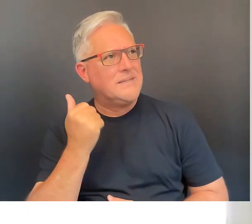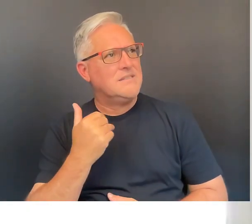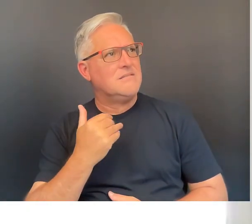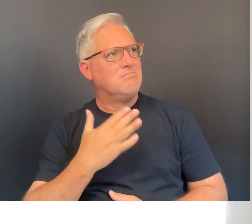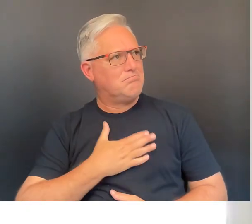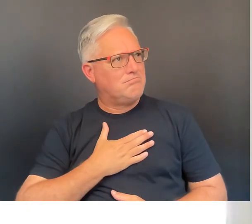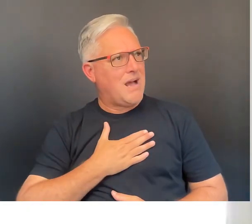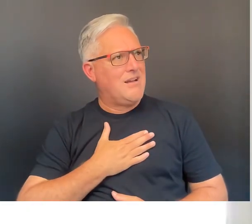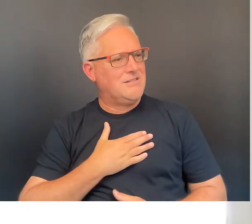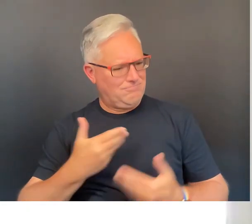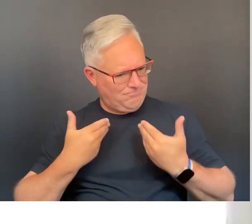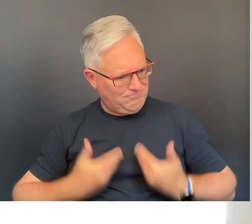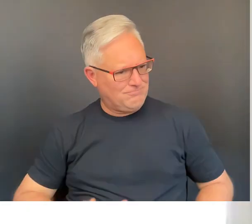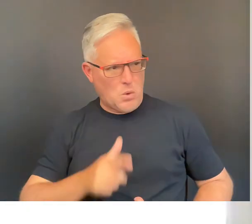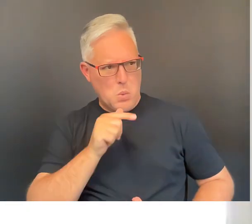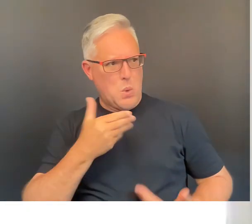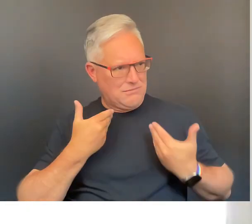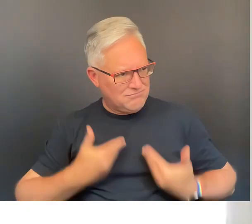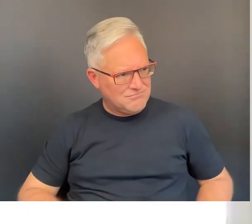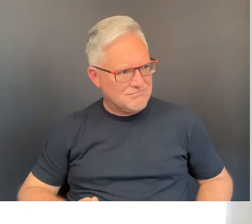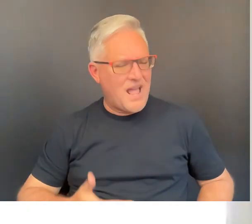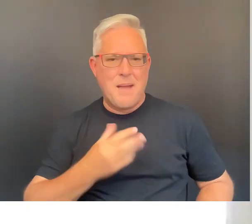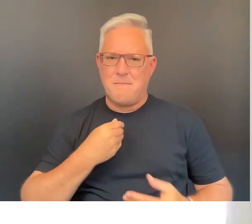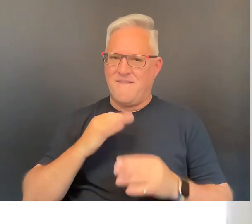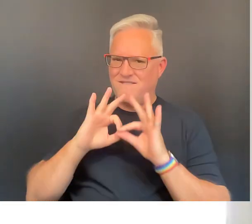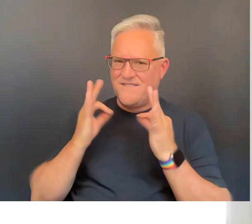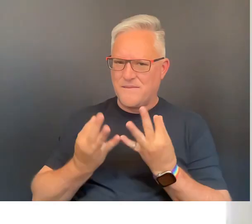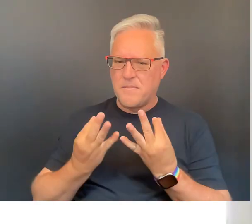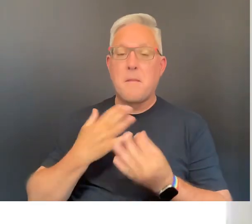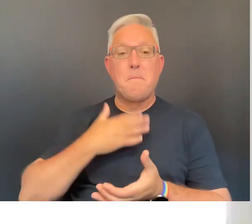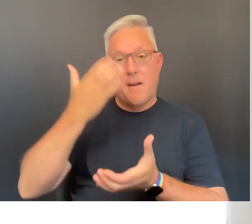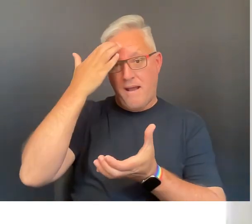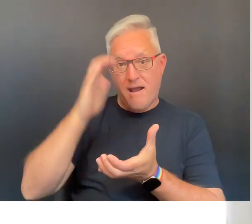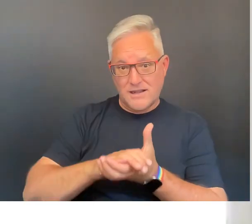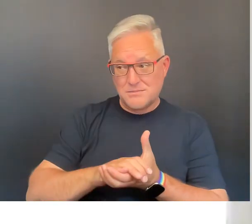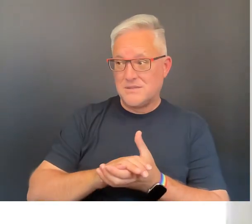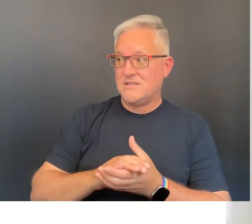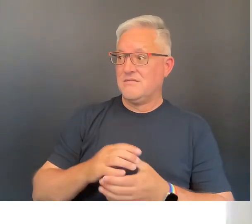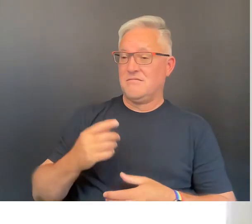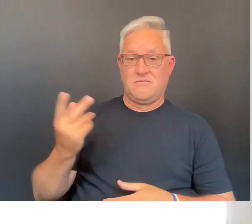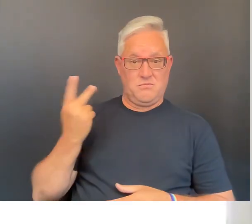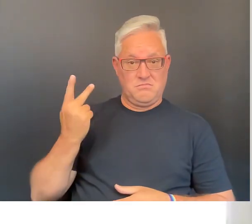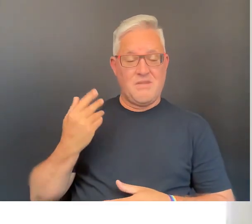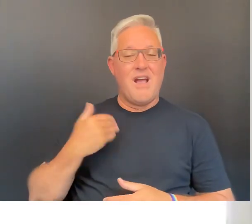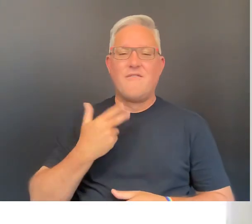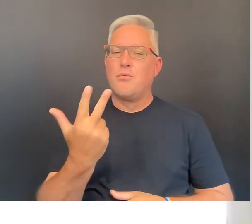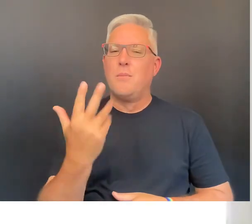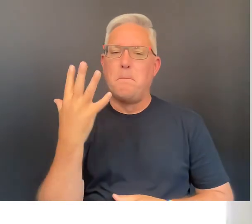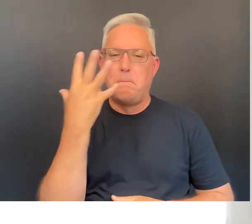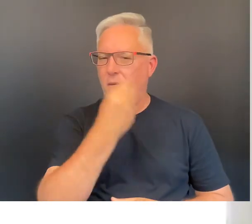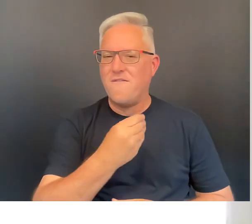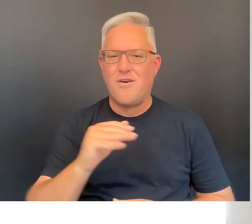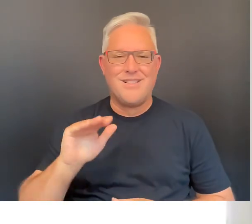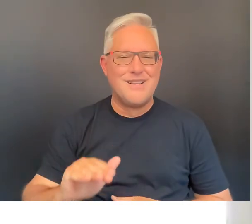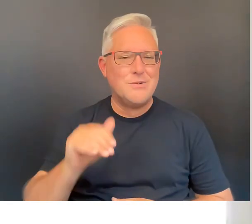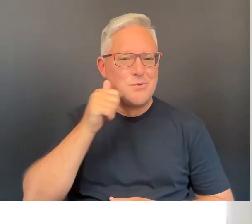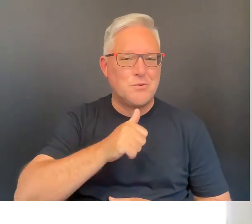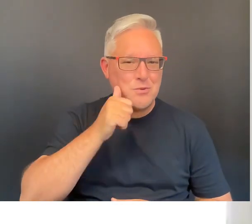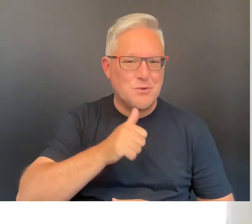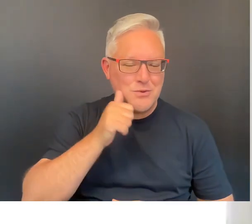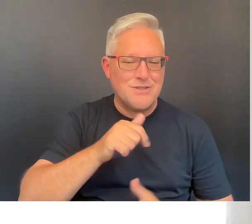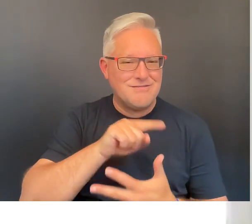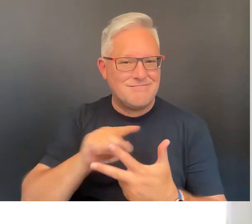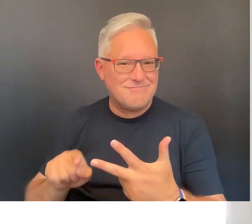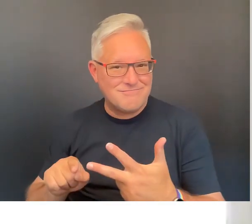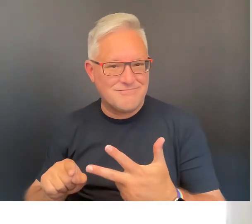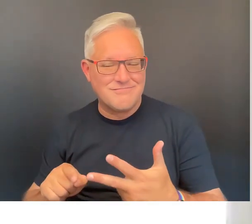am, of my family that my husband and I have created. We have three beautiful little girls.